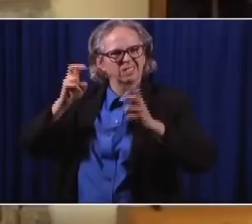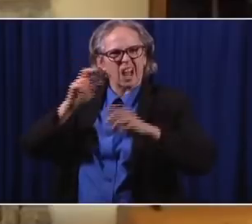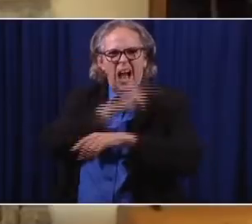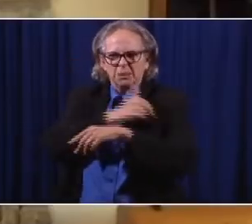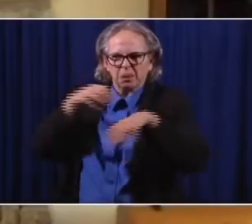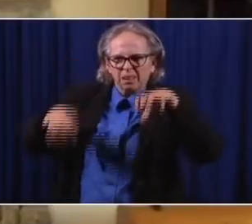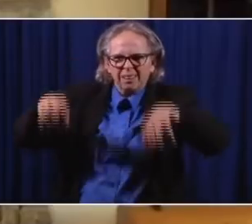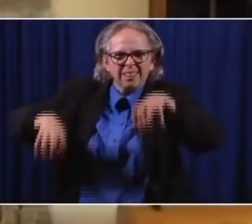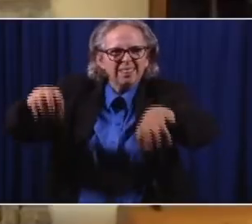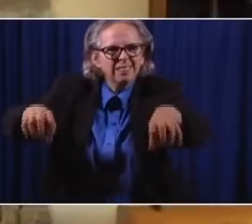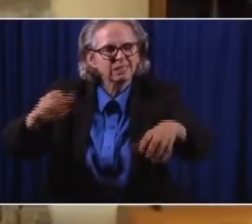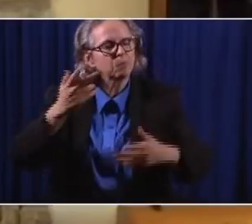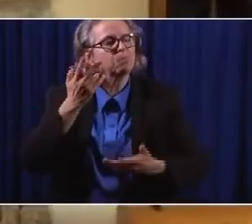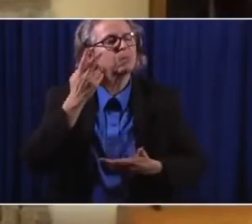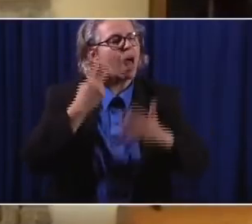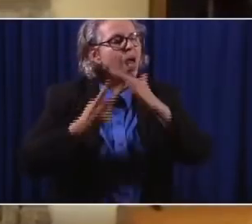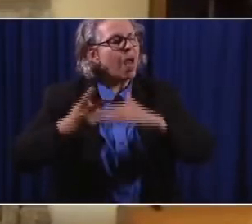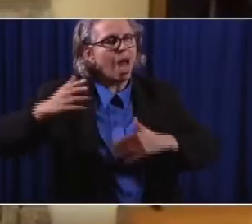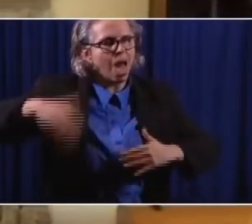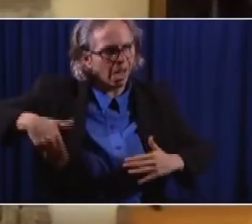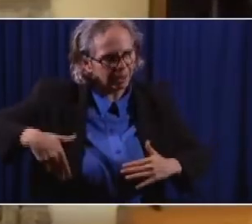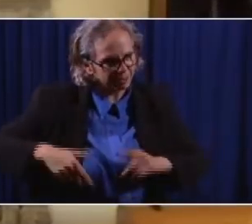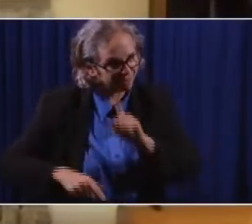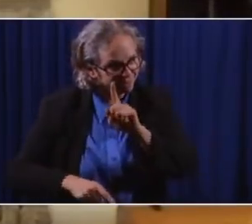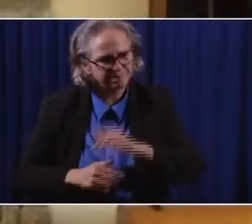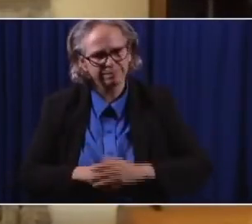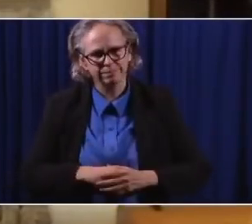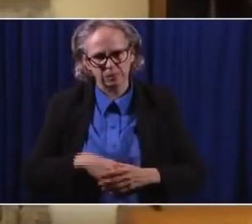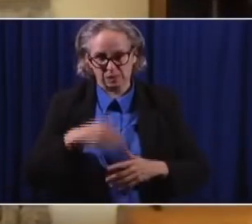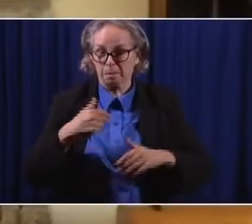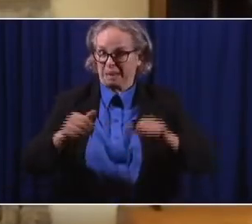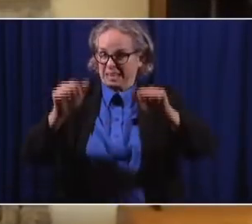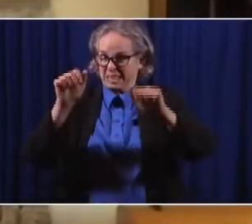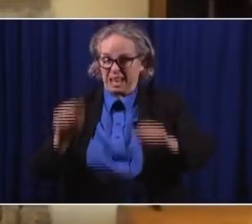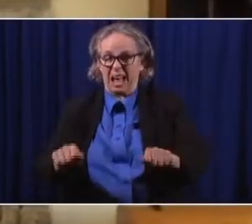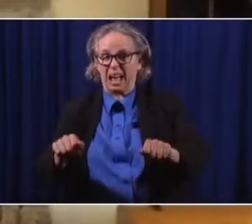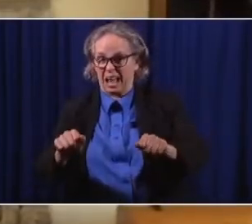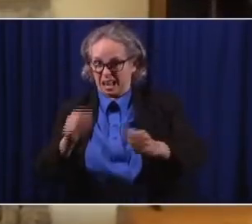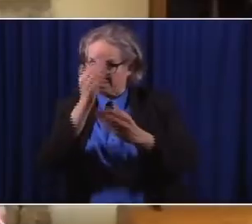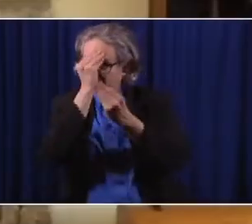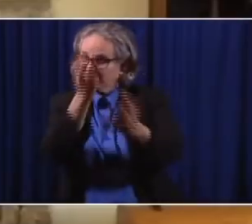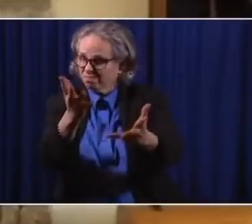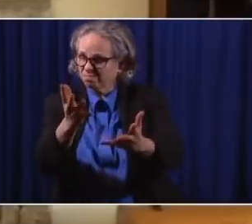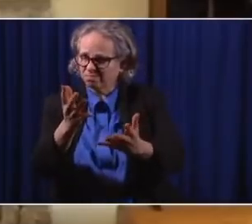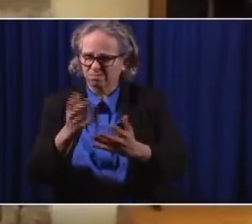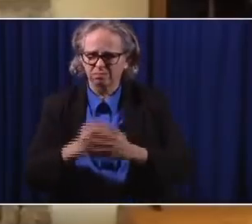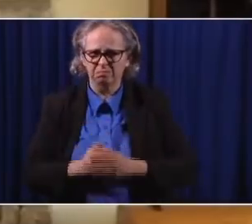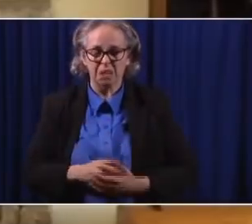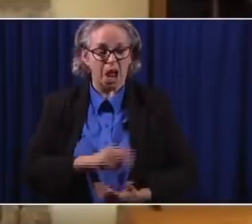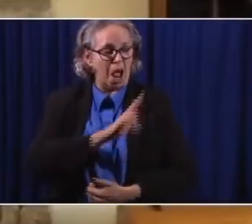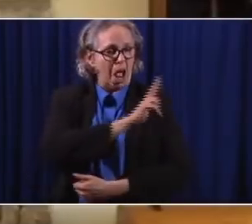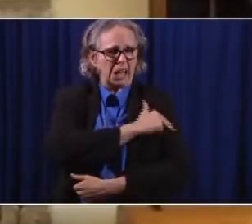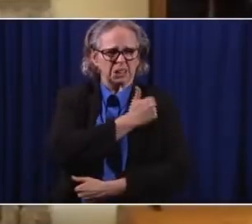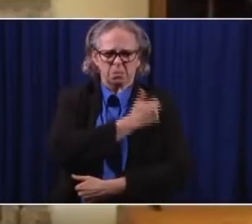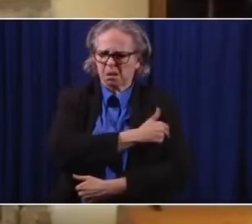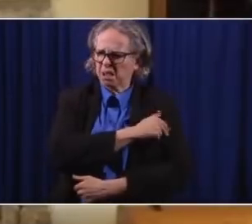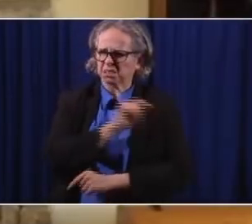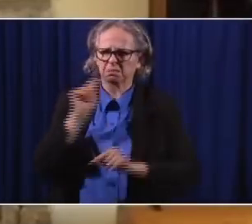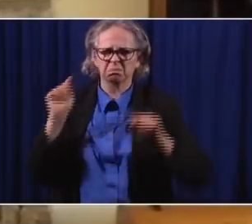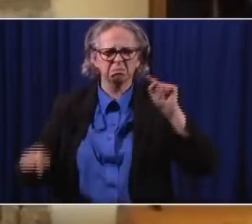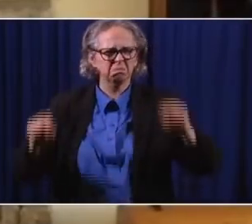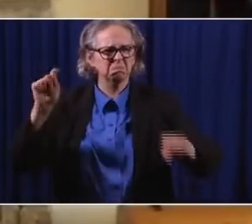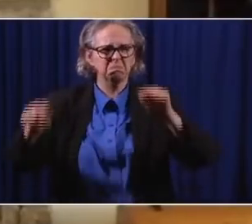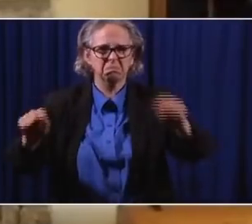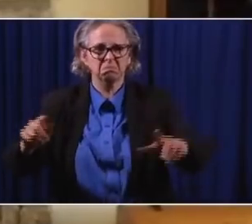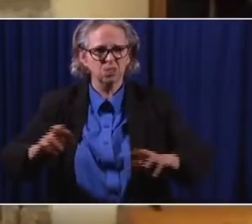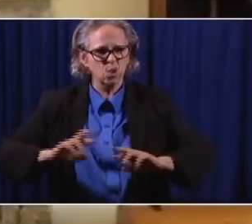you. But I can tell you what they're telling me now, in that, they don't like to see the ICU increase. They don't like certainly the hospital